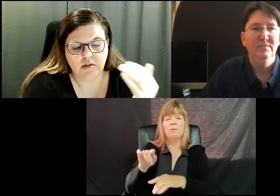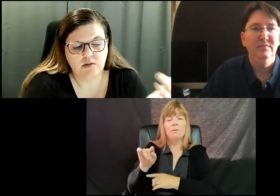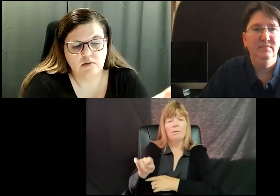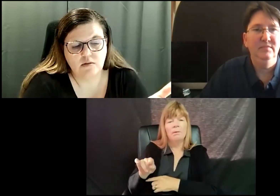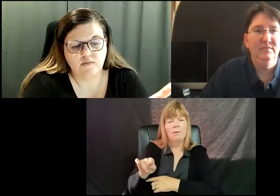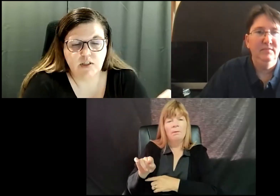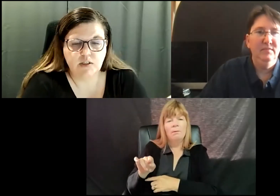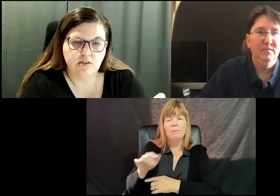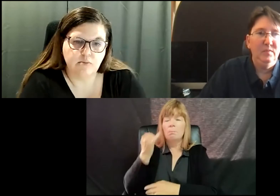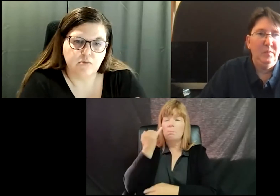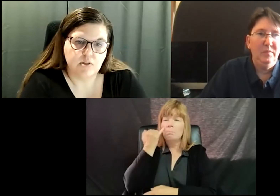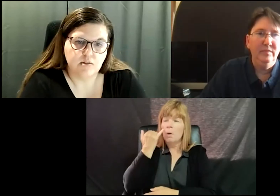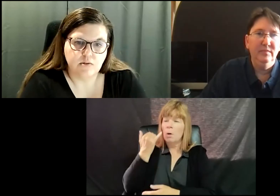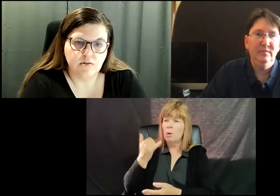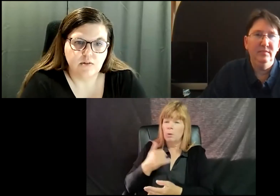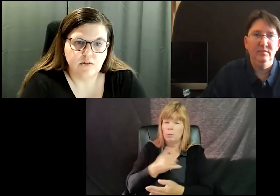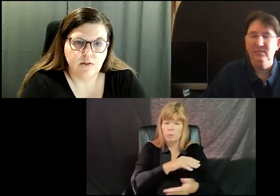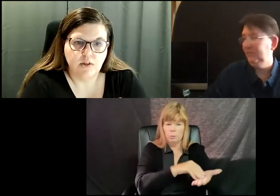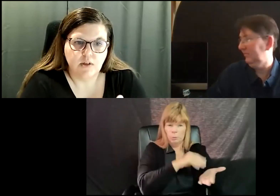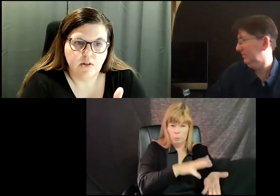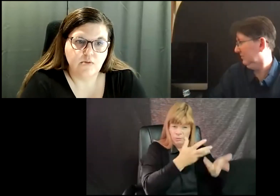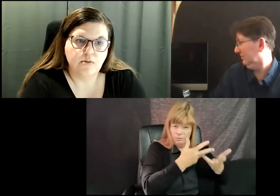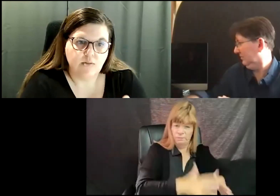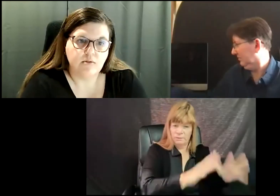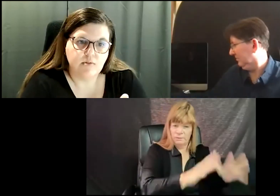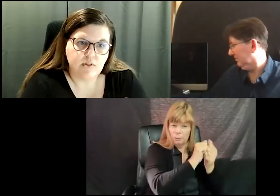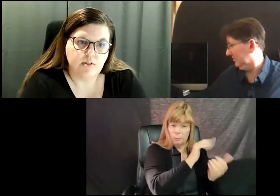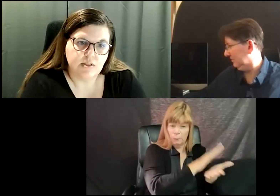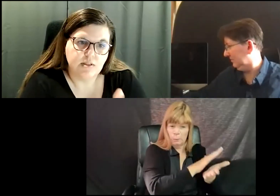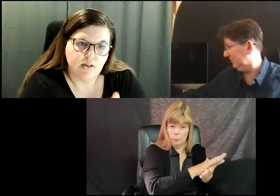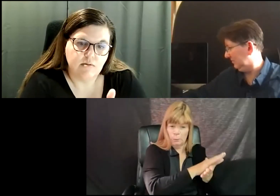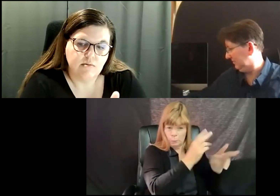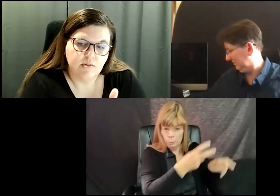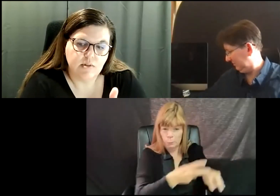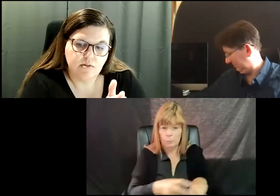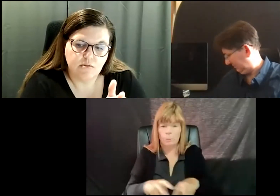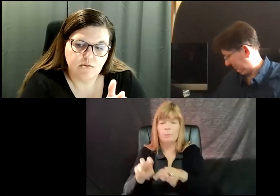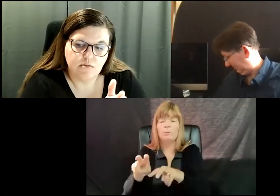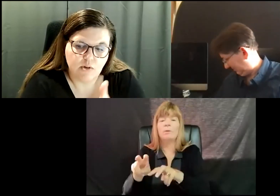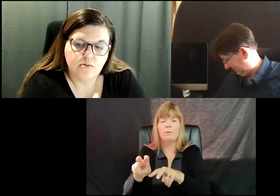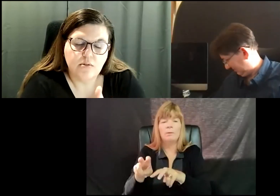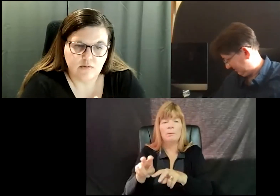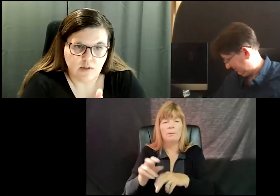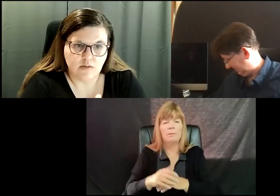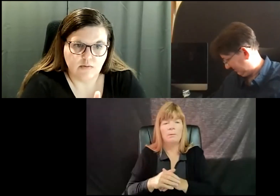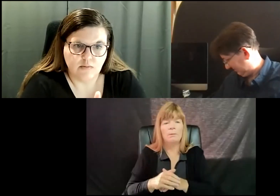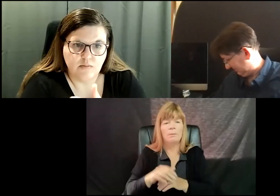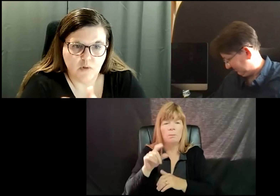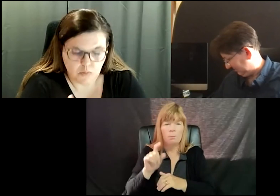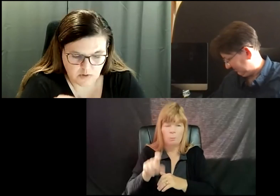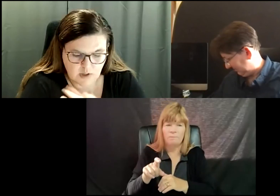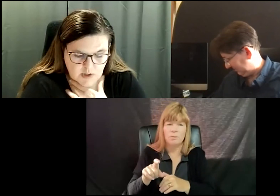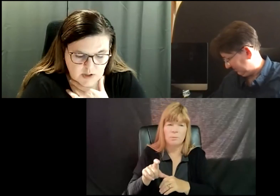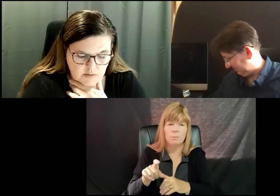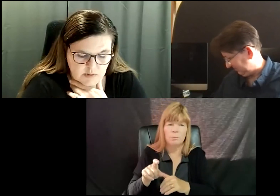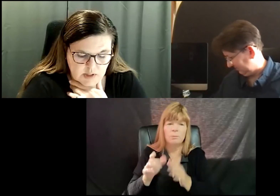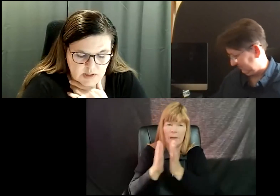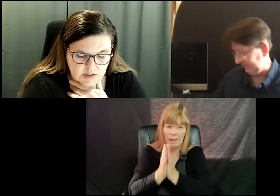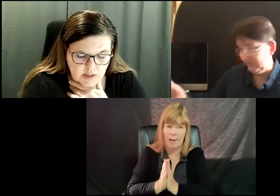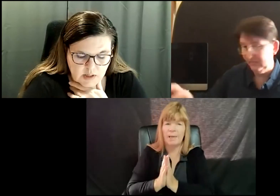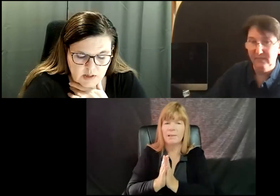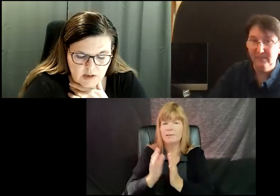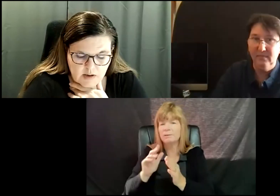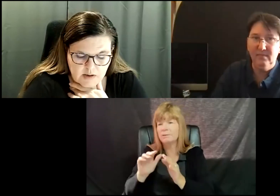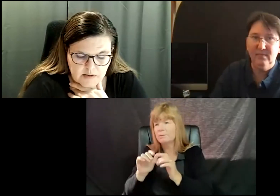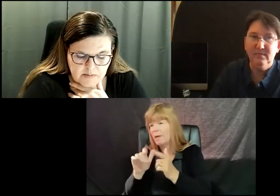when the student finishes up with school, you have to request that to go to the programs and different